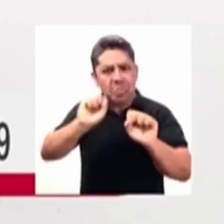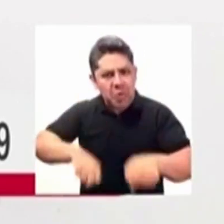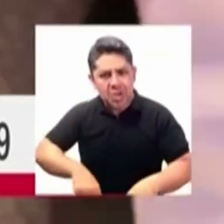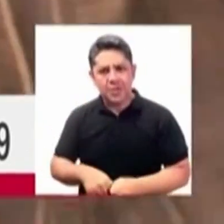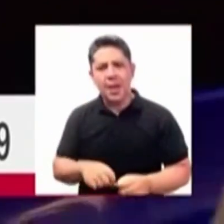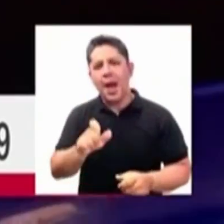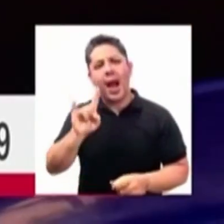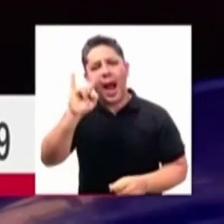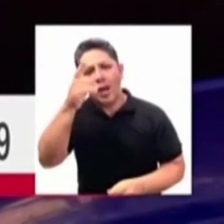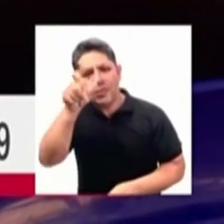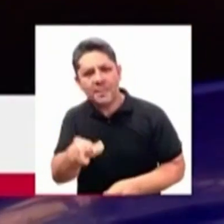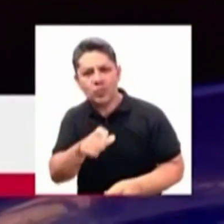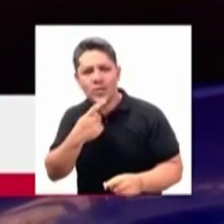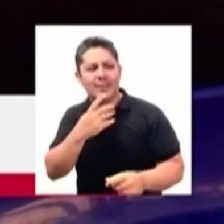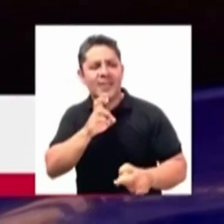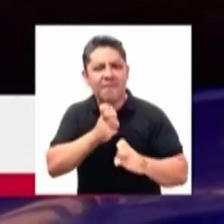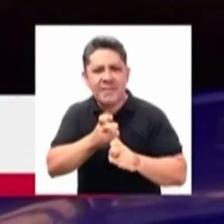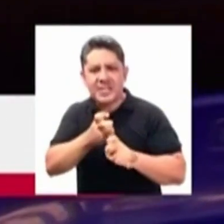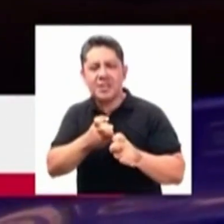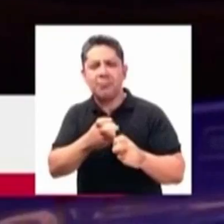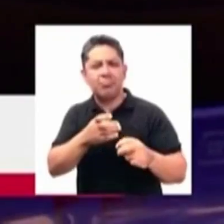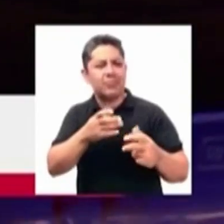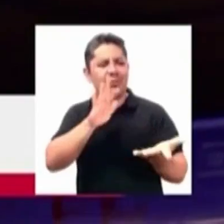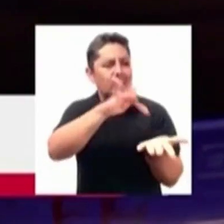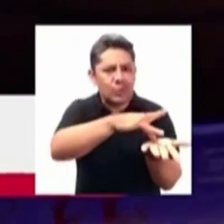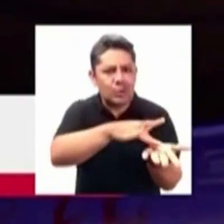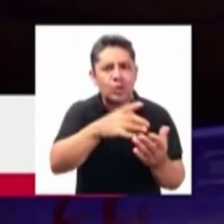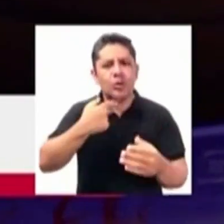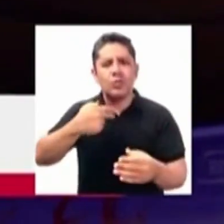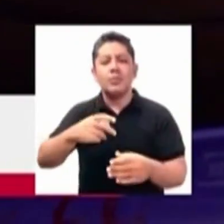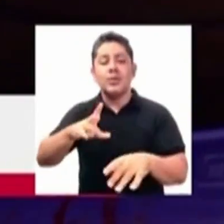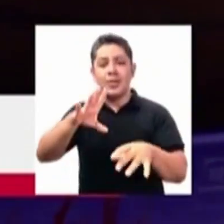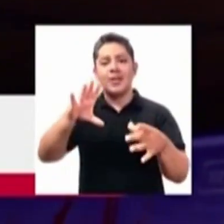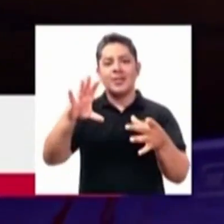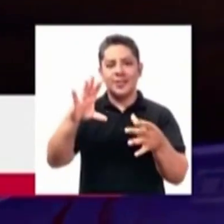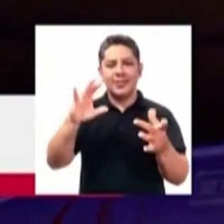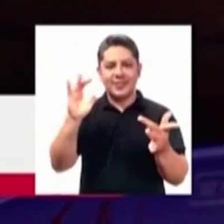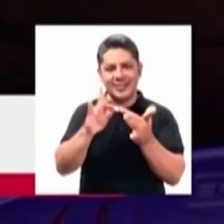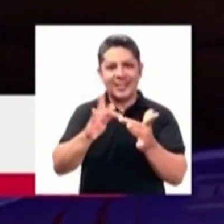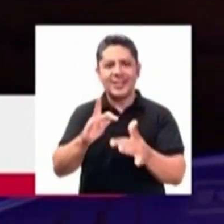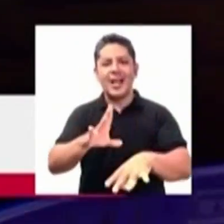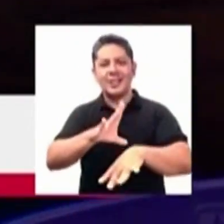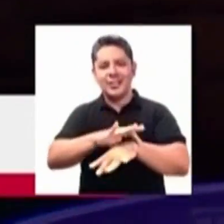schedule it for you. Or you can schedule your appointment at phone number